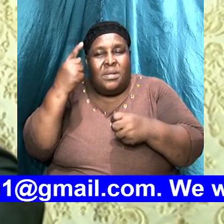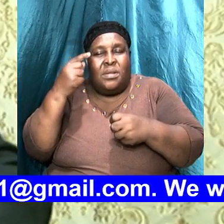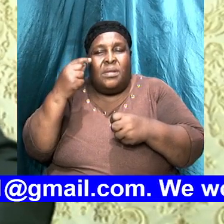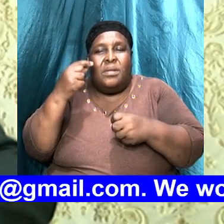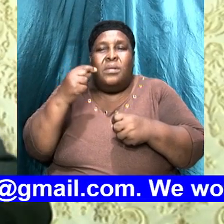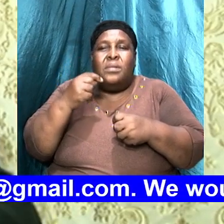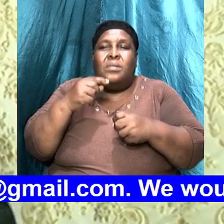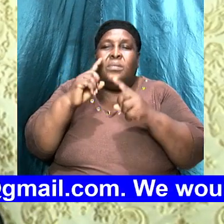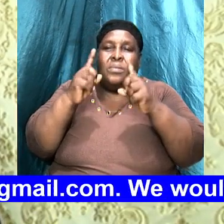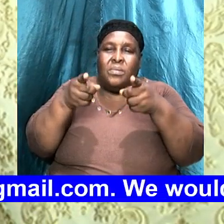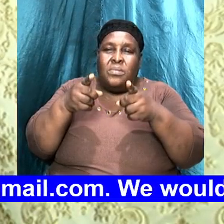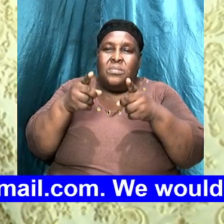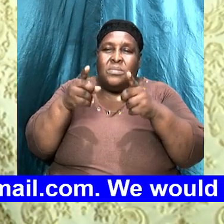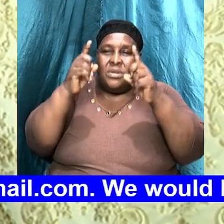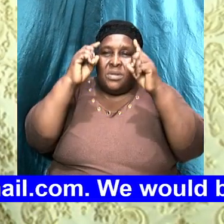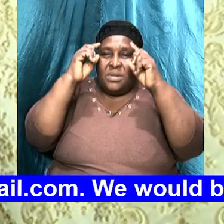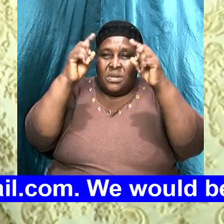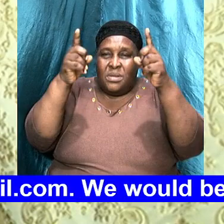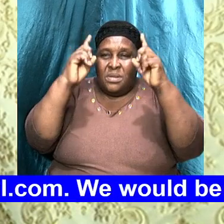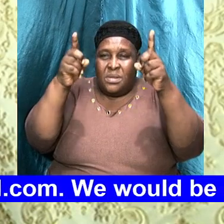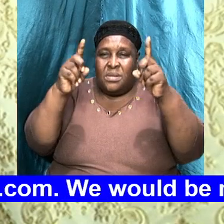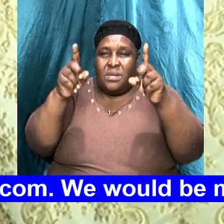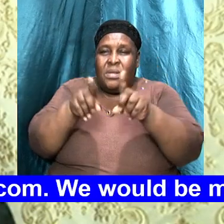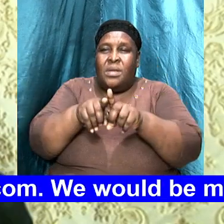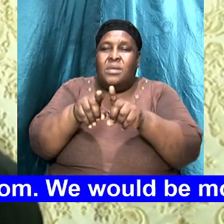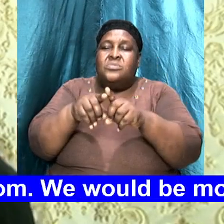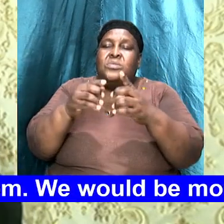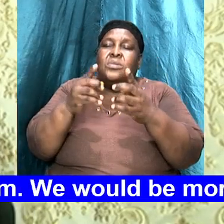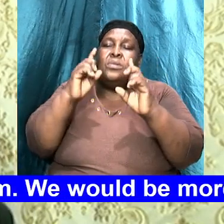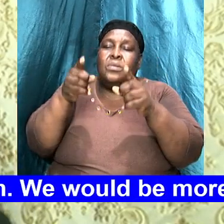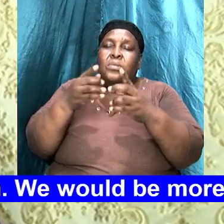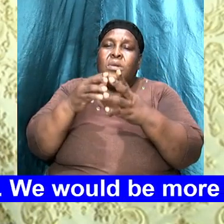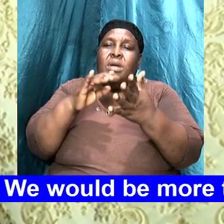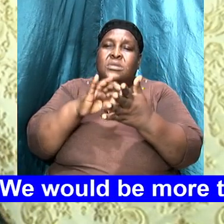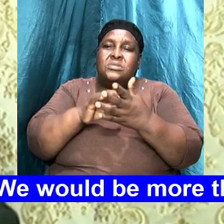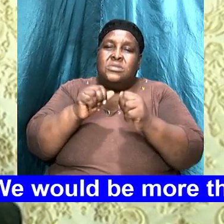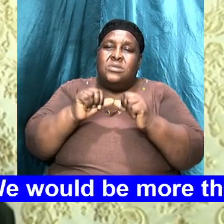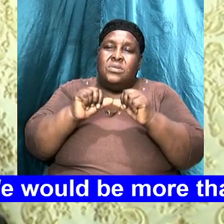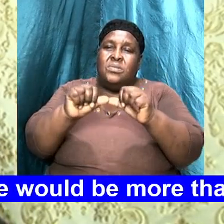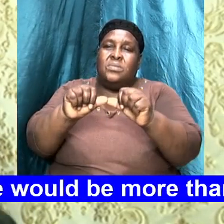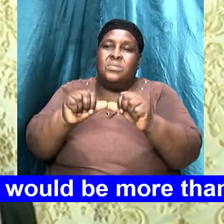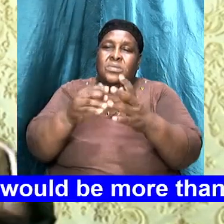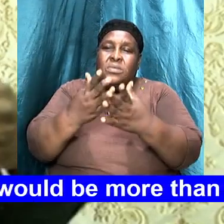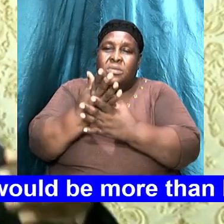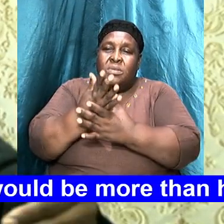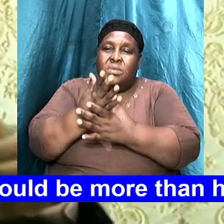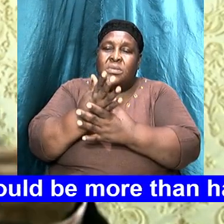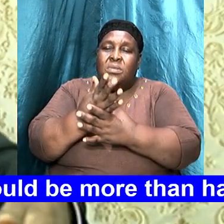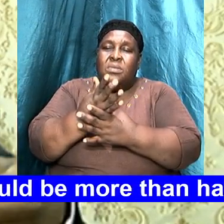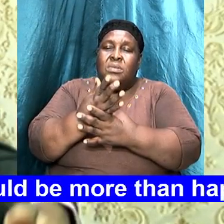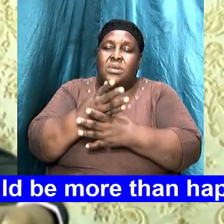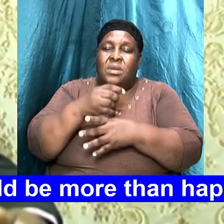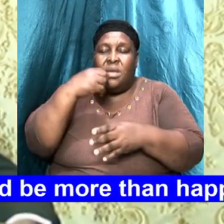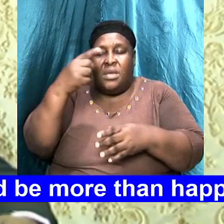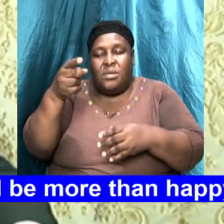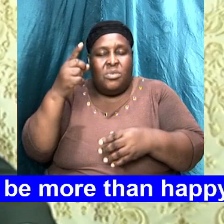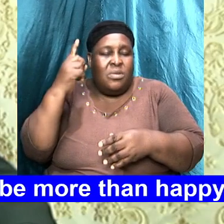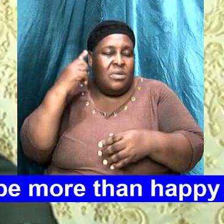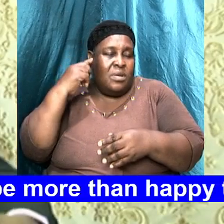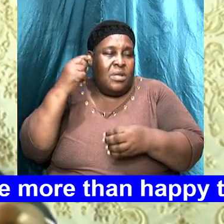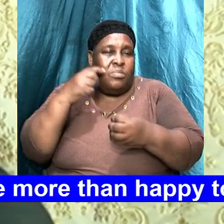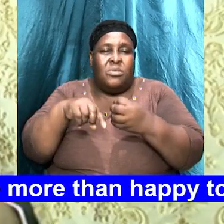to the doctrines that the Bible talk about as we go through you would have heard me talking about the different doctrines that